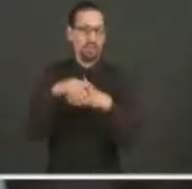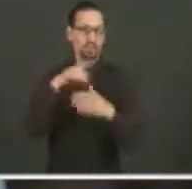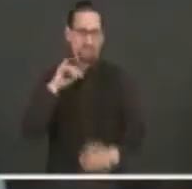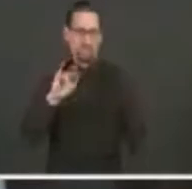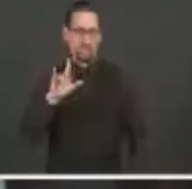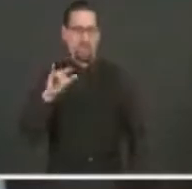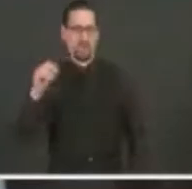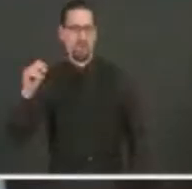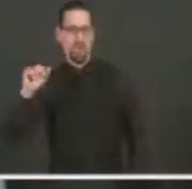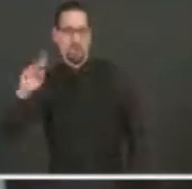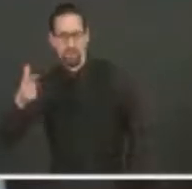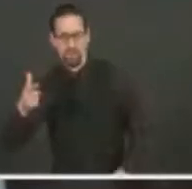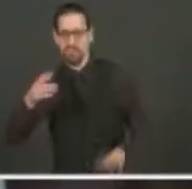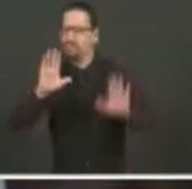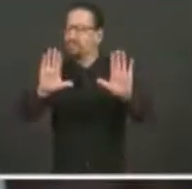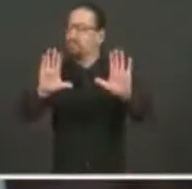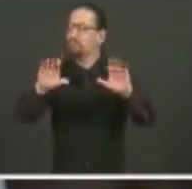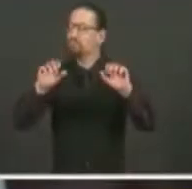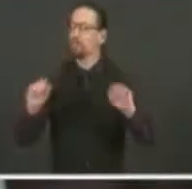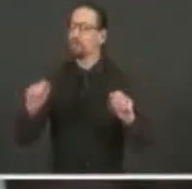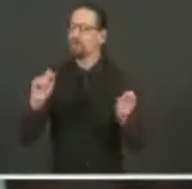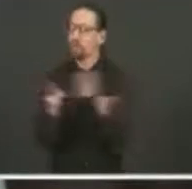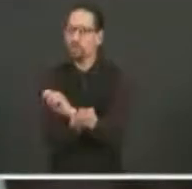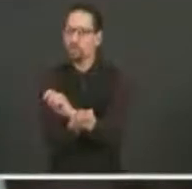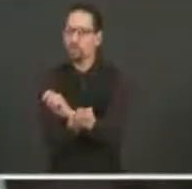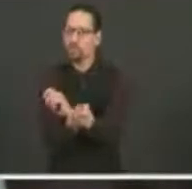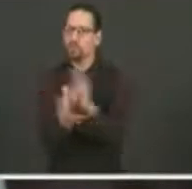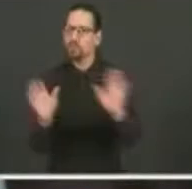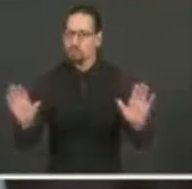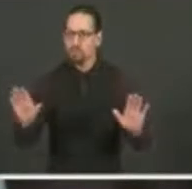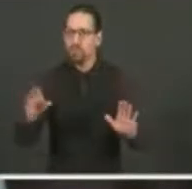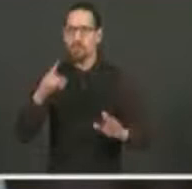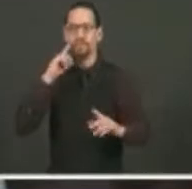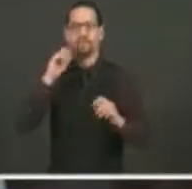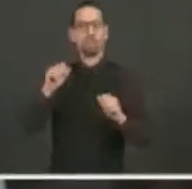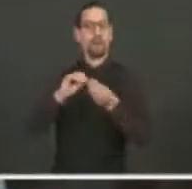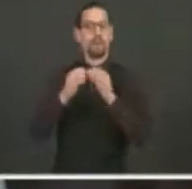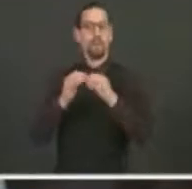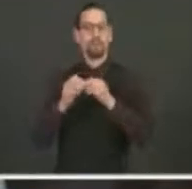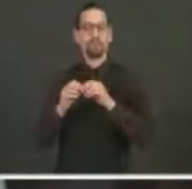some unforeseen increase in cases, then I'll have to adjust.